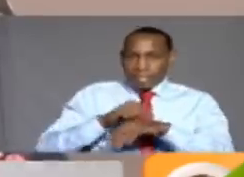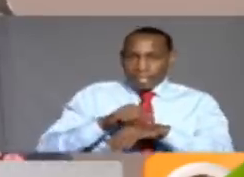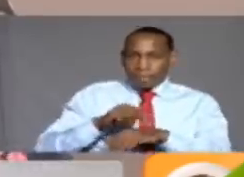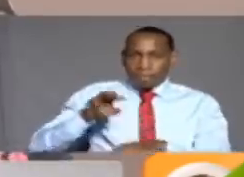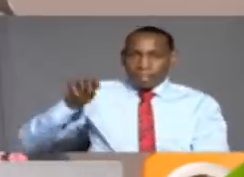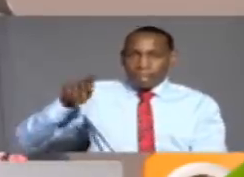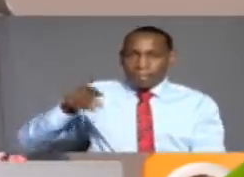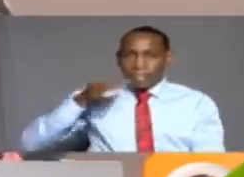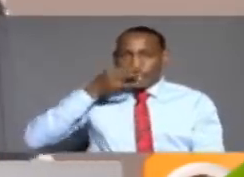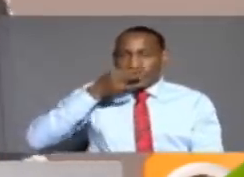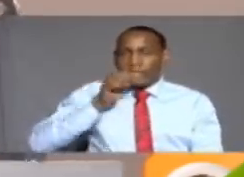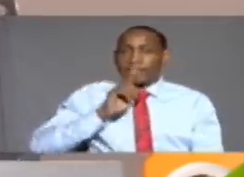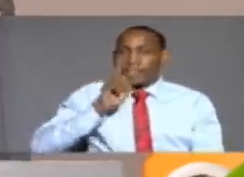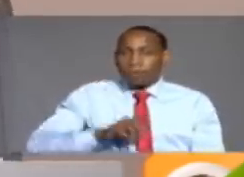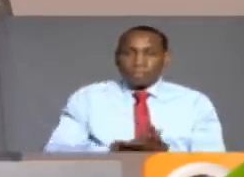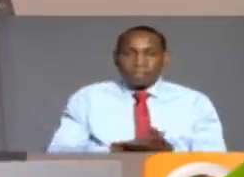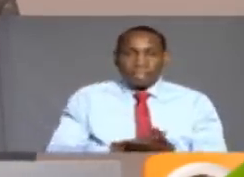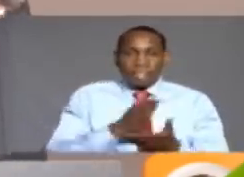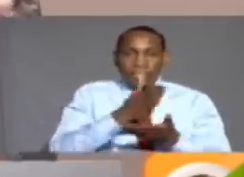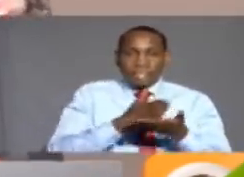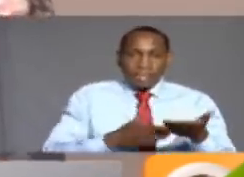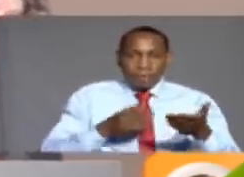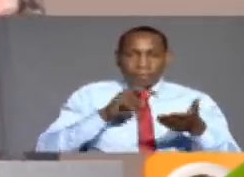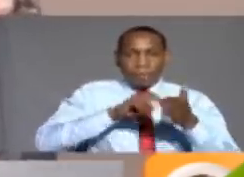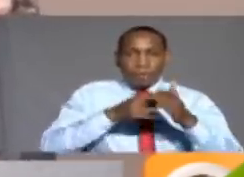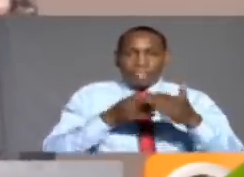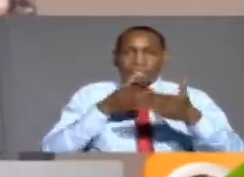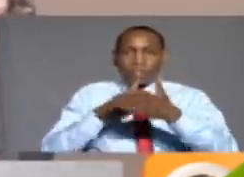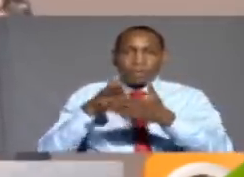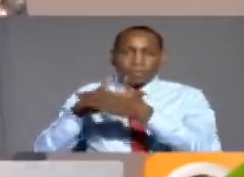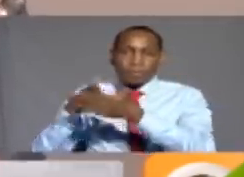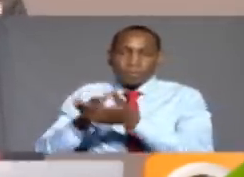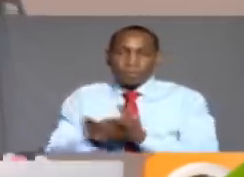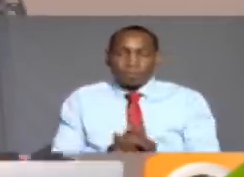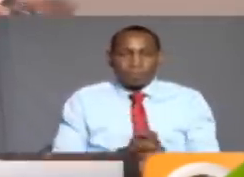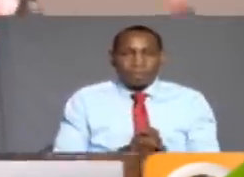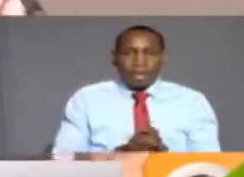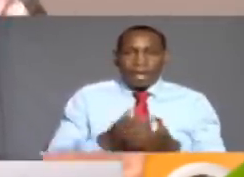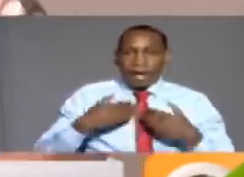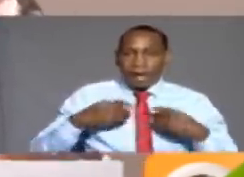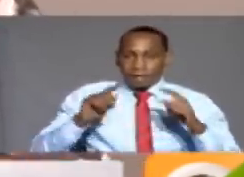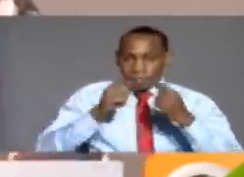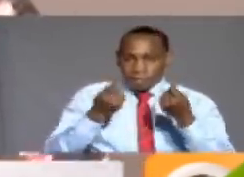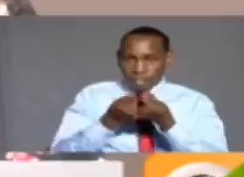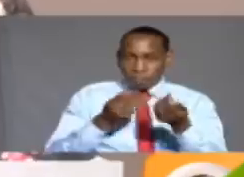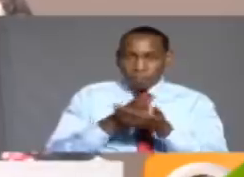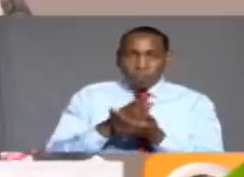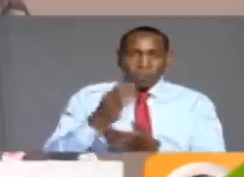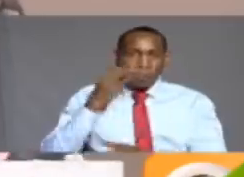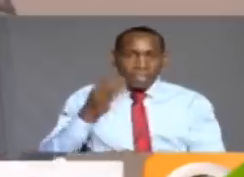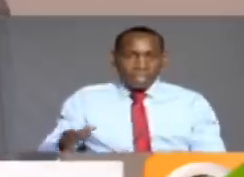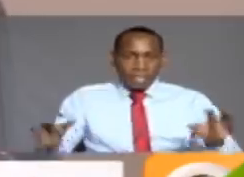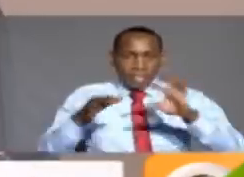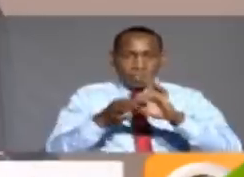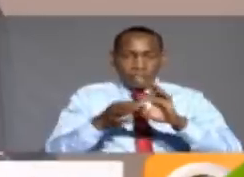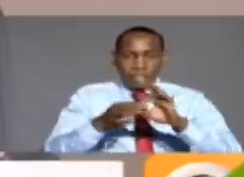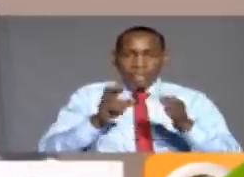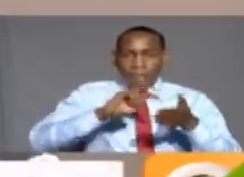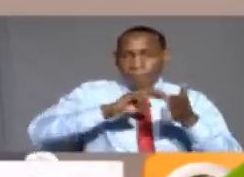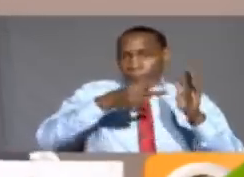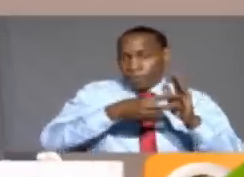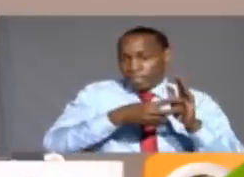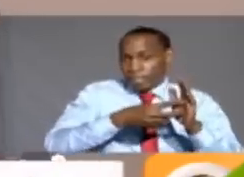projects that have been stored, and you know, obviously, there is a team that has been put at Matiang to consolidate, to bring together the project,